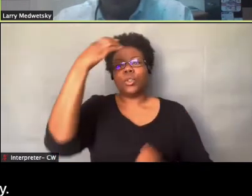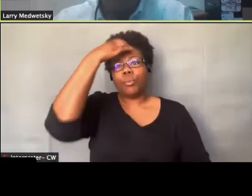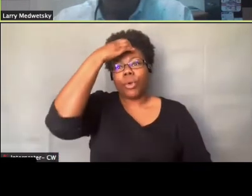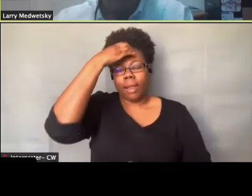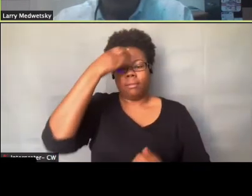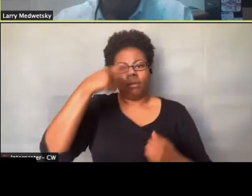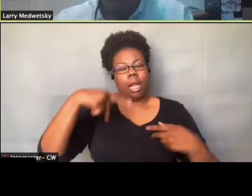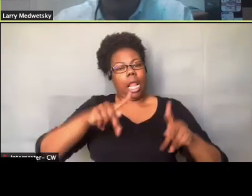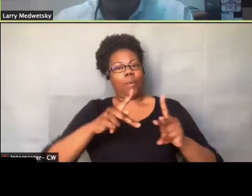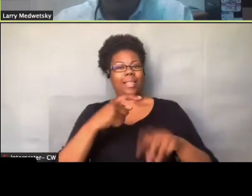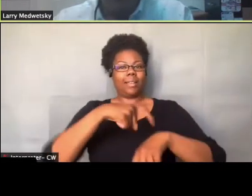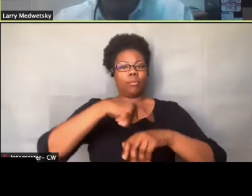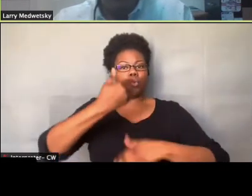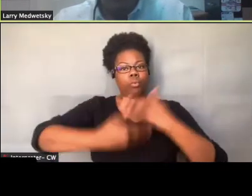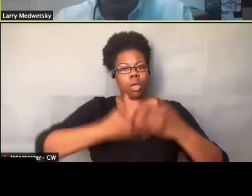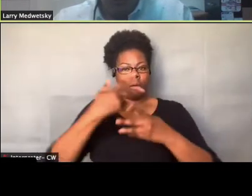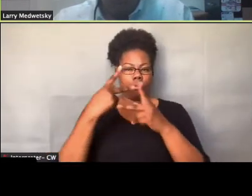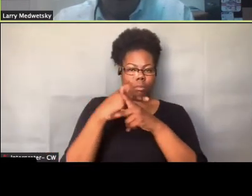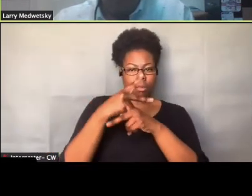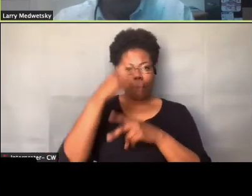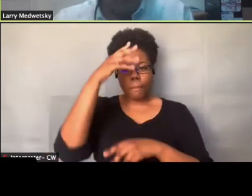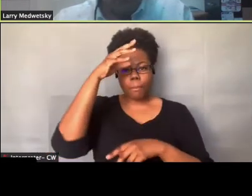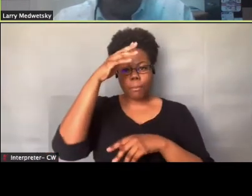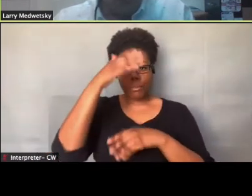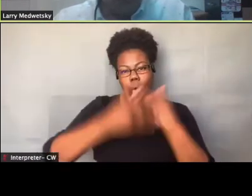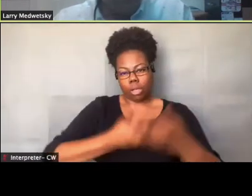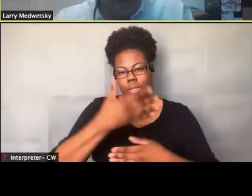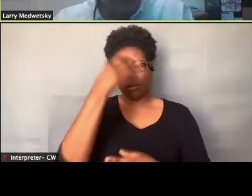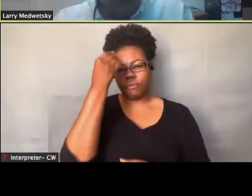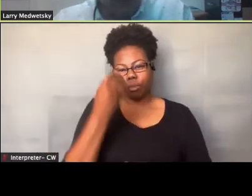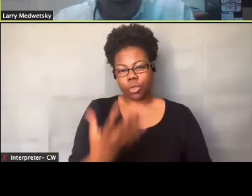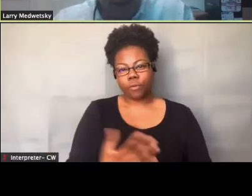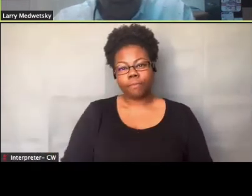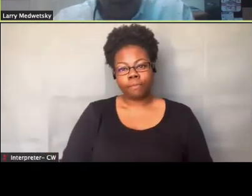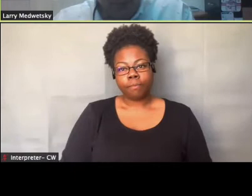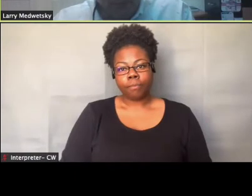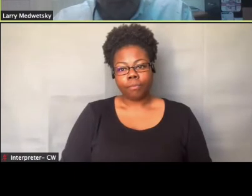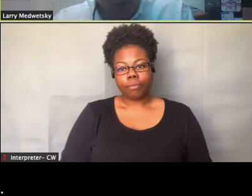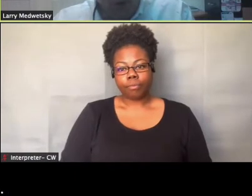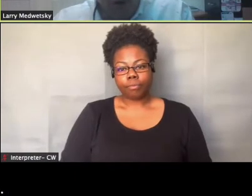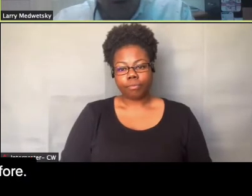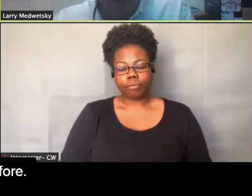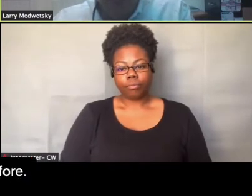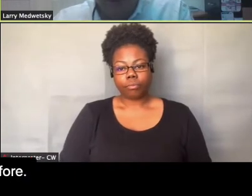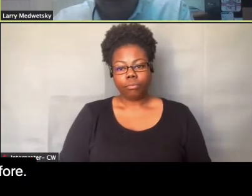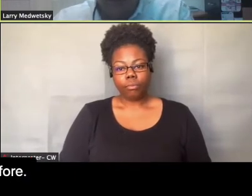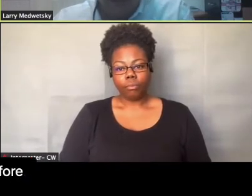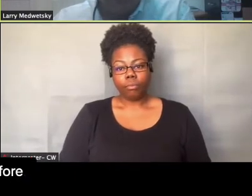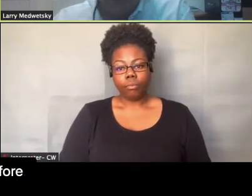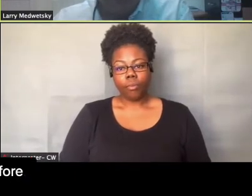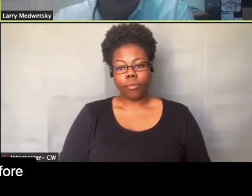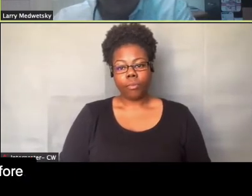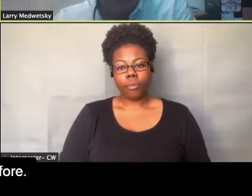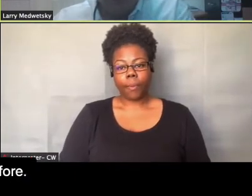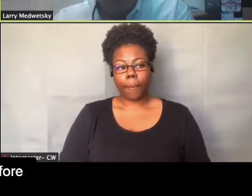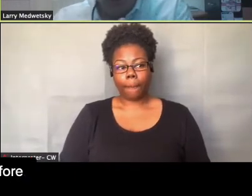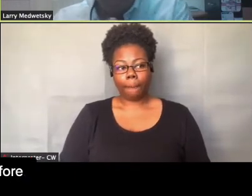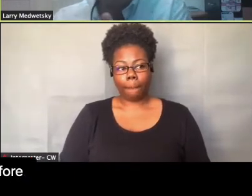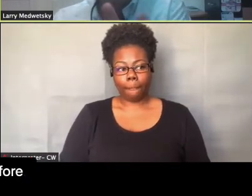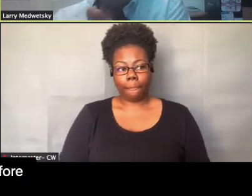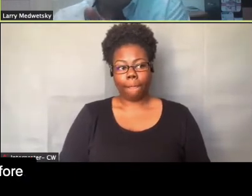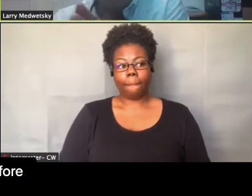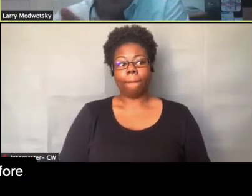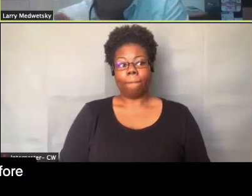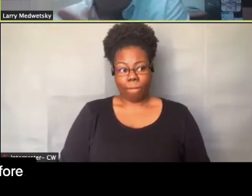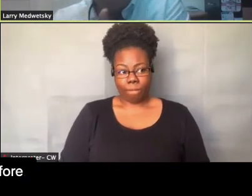individuals are actually benefiting. So where we wouldn't be able to help people before, this technique